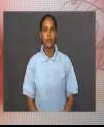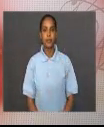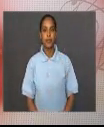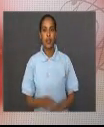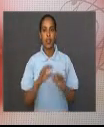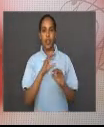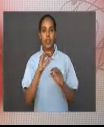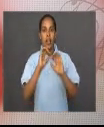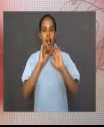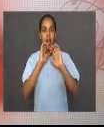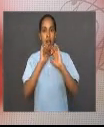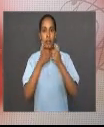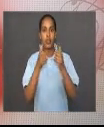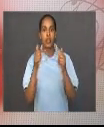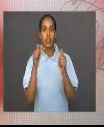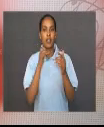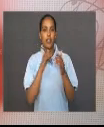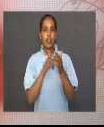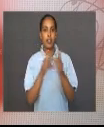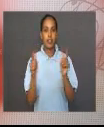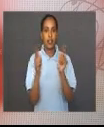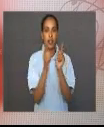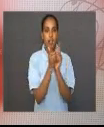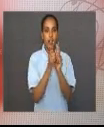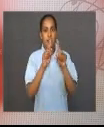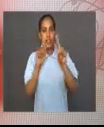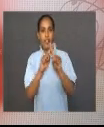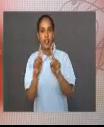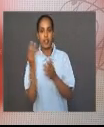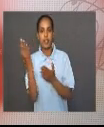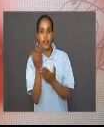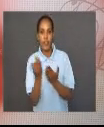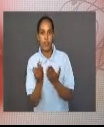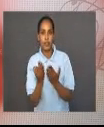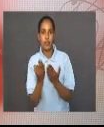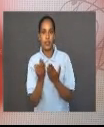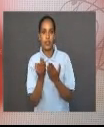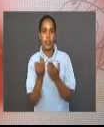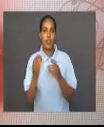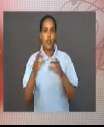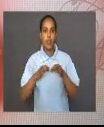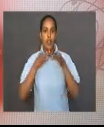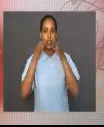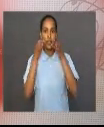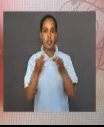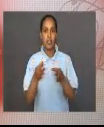and how it relates to different forms of